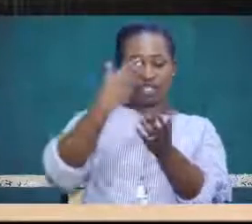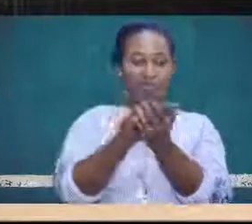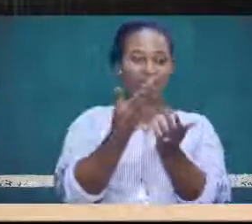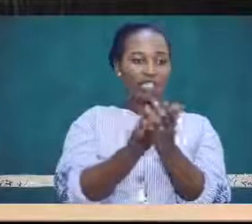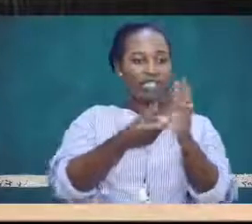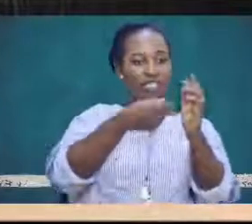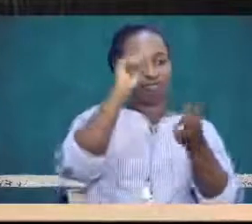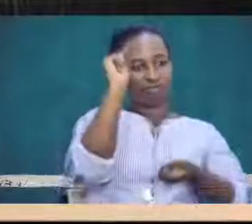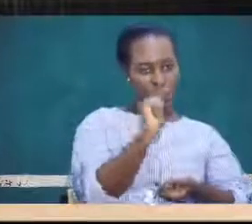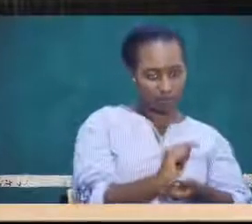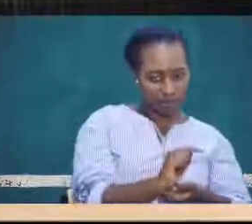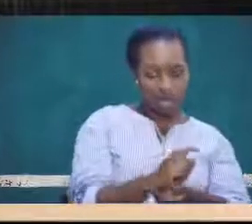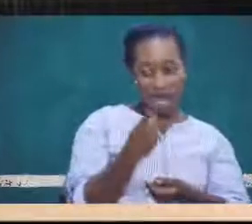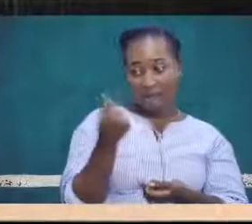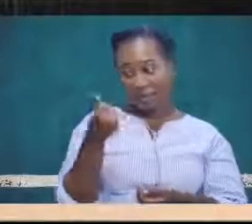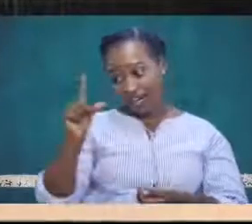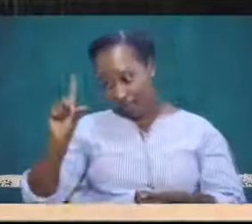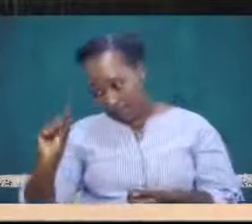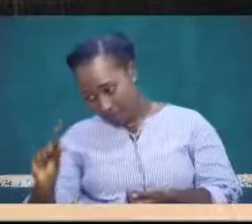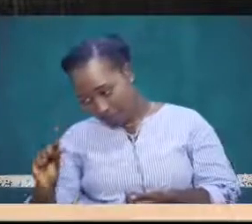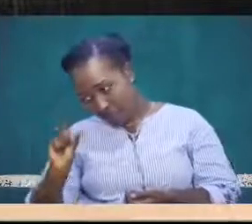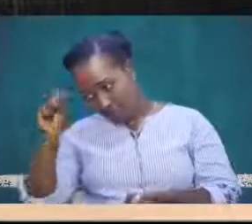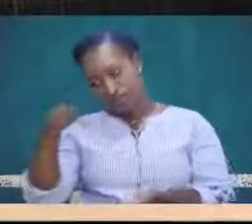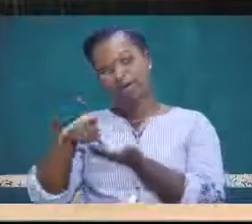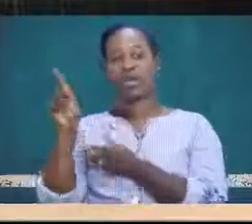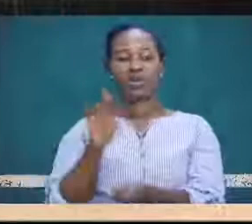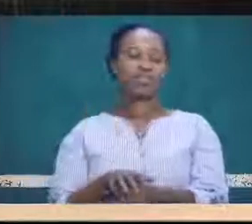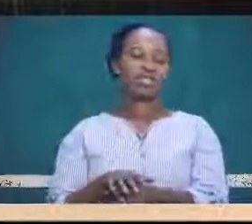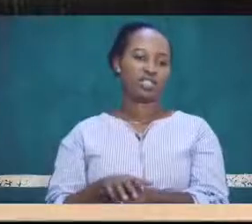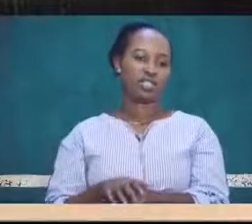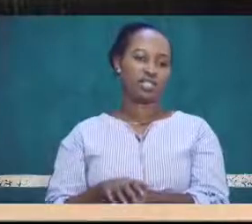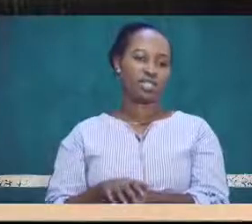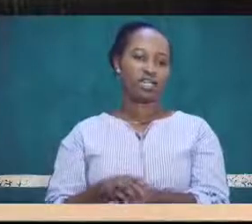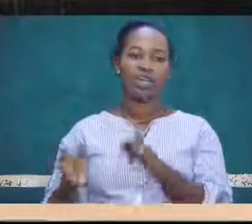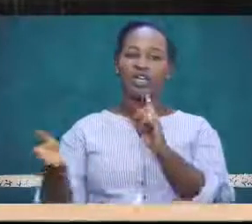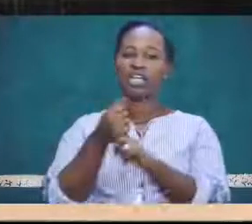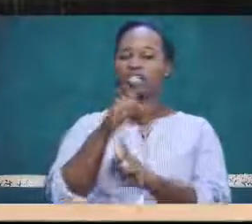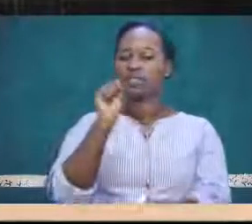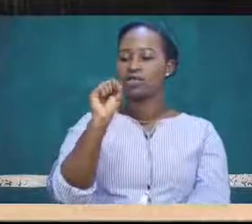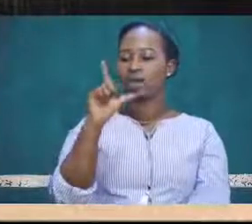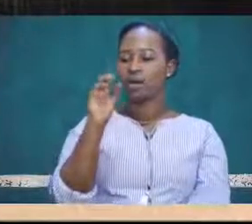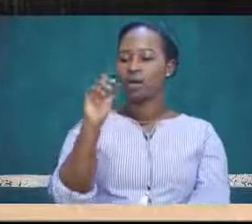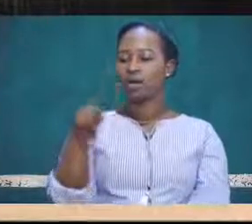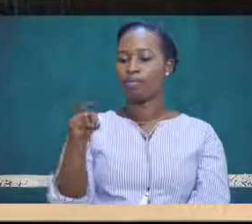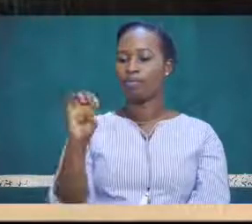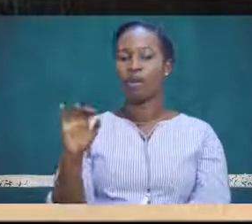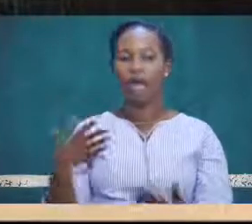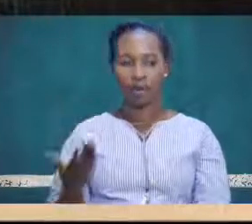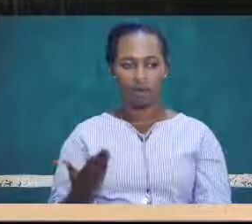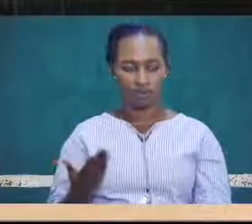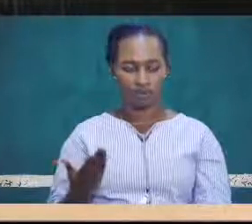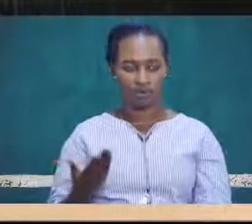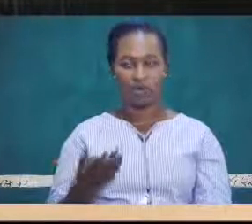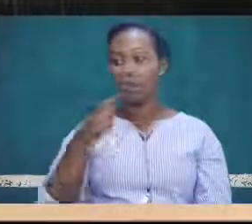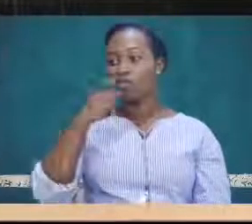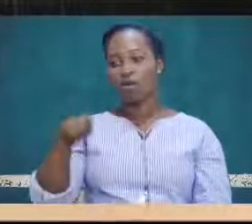the consumer bought more. So this is a normal demand curve. So how do you get the slope now? How do you get the slope? So you